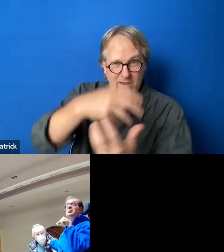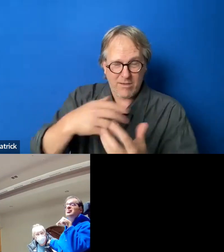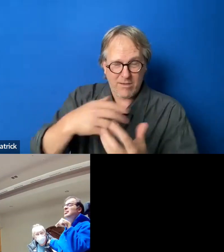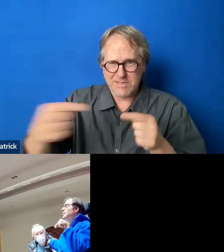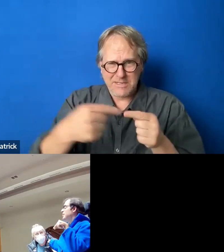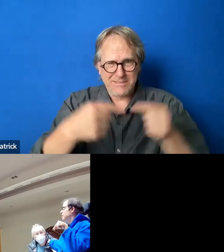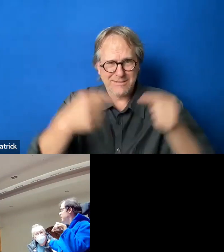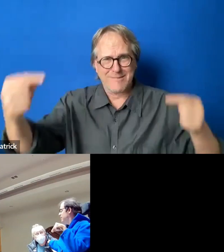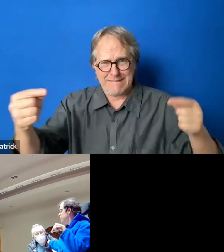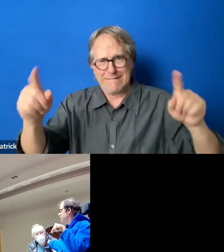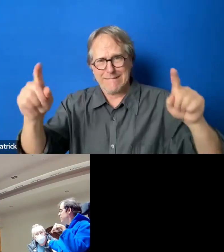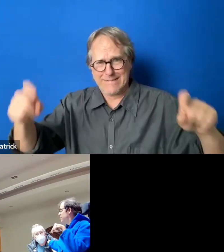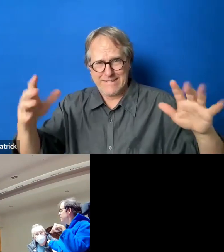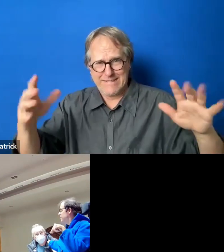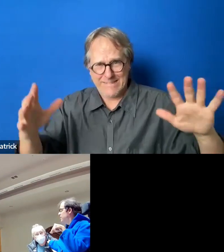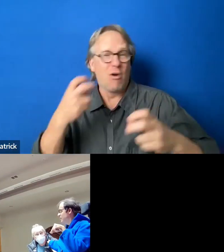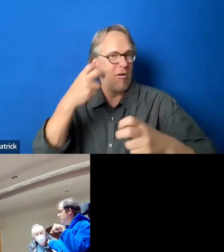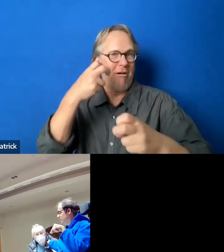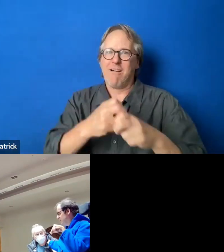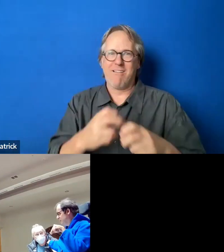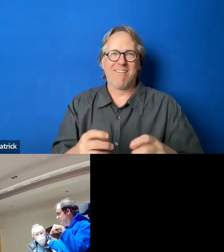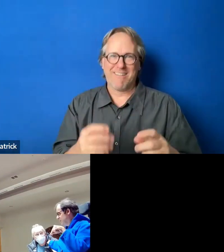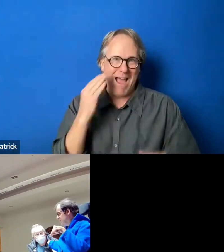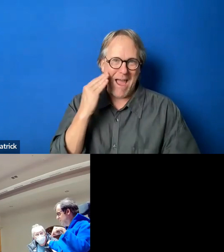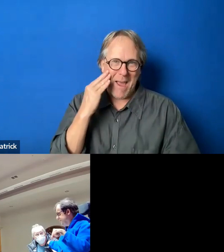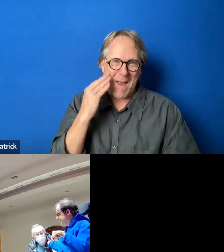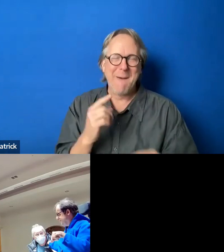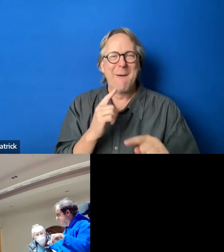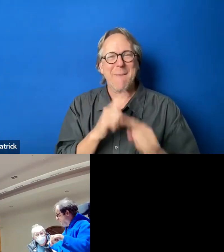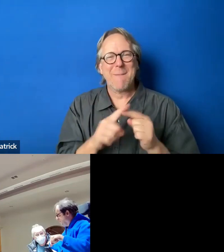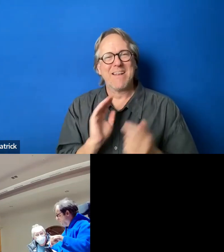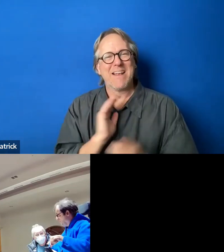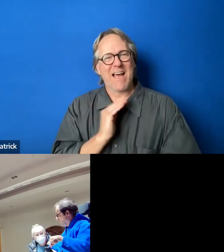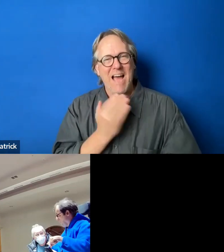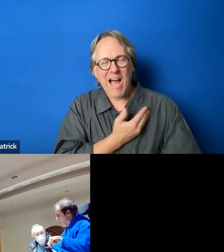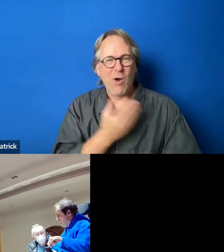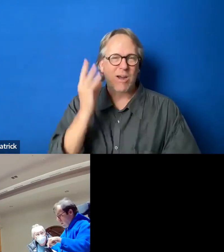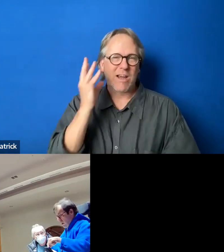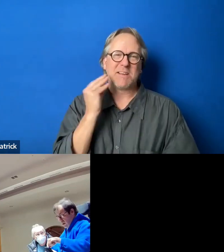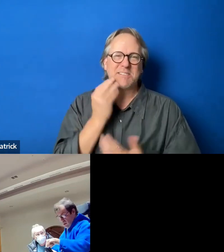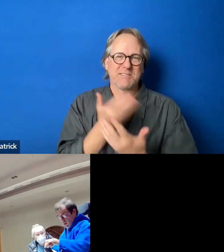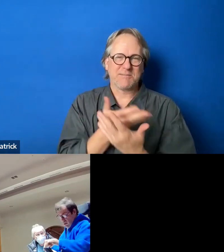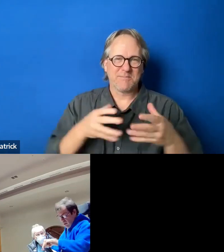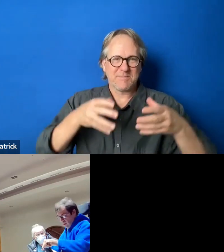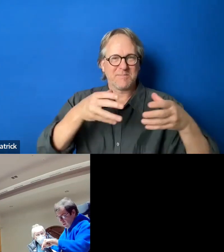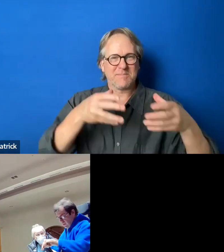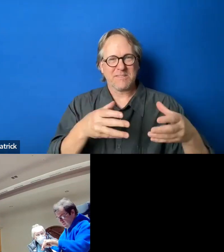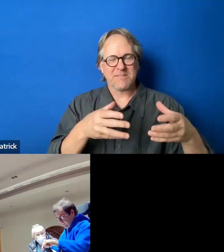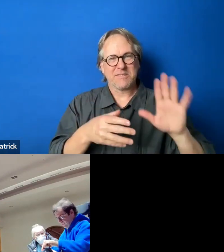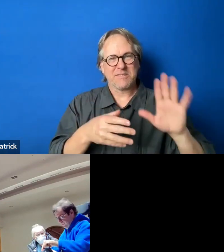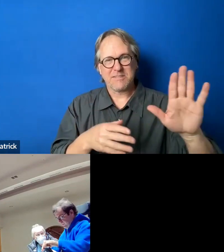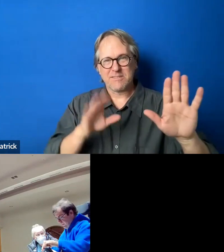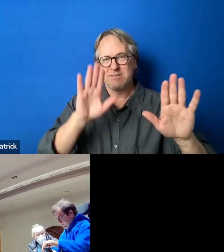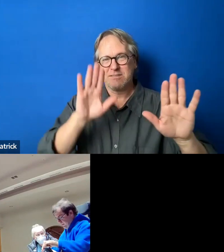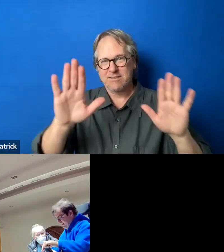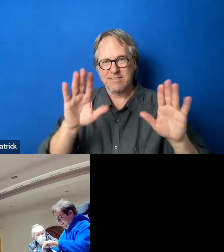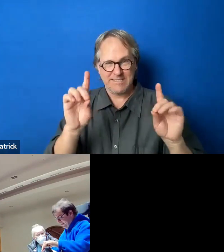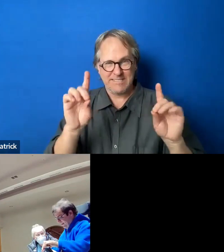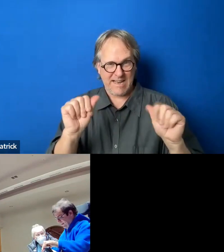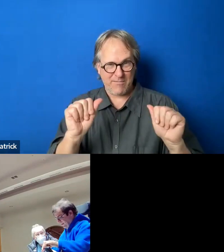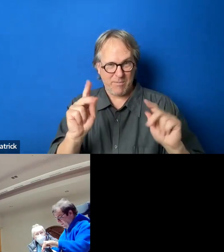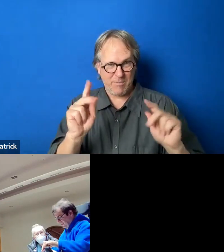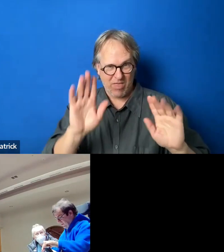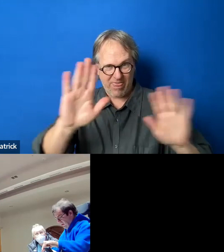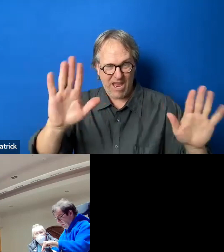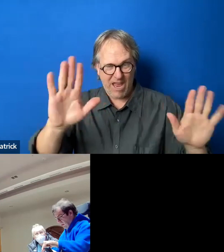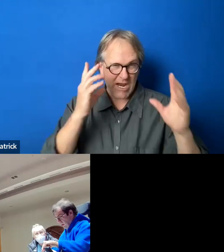It's hard. And yet, you know, and our experiences are widely different, partly based on,